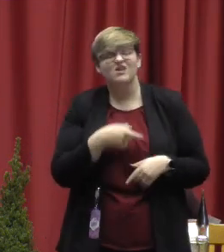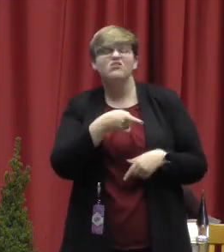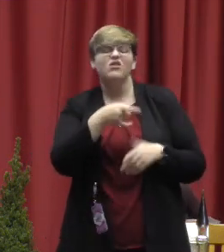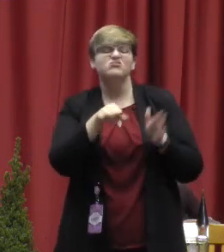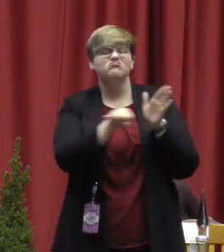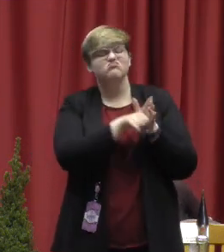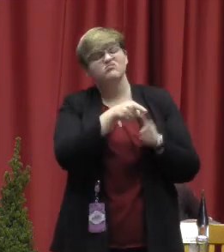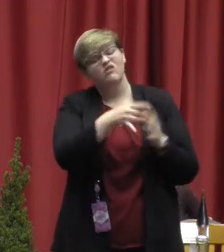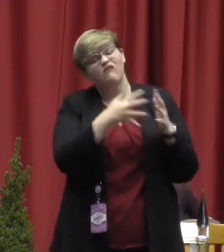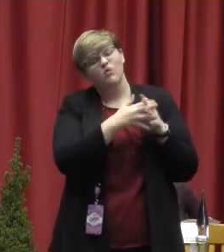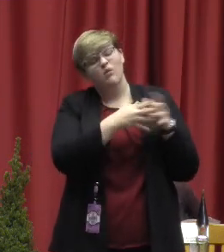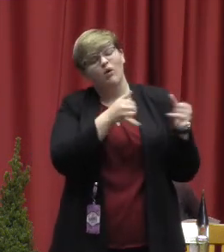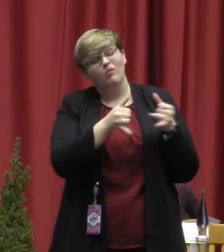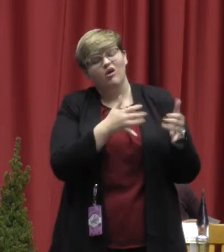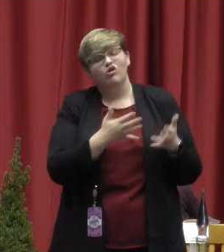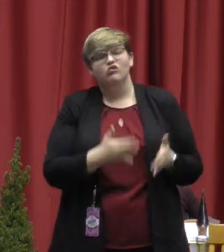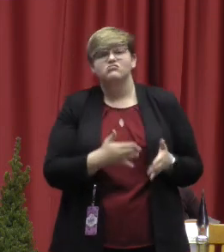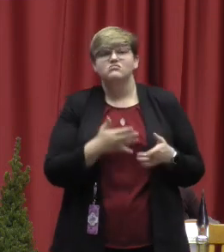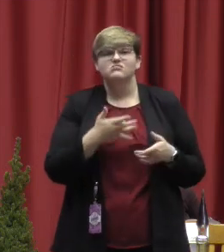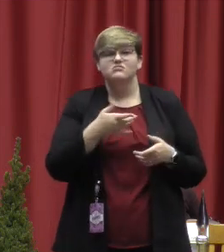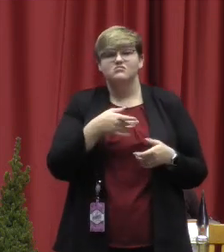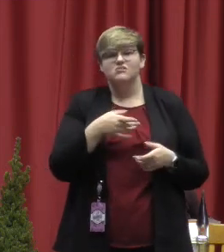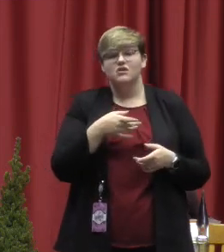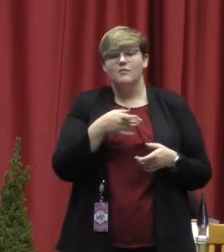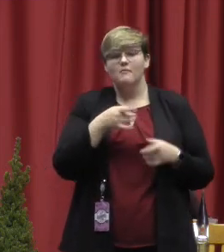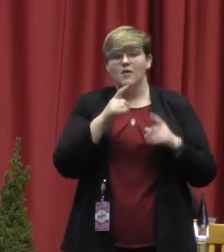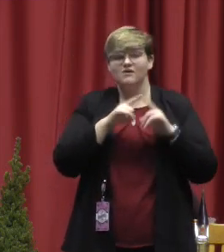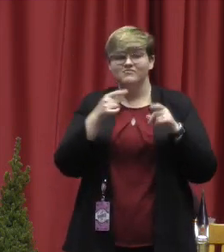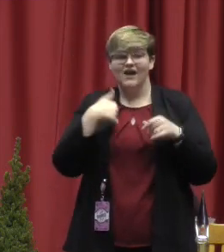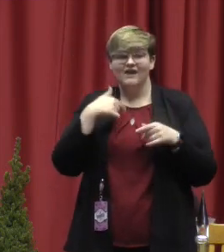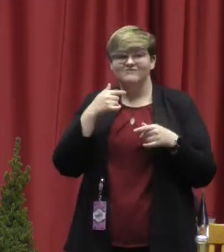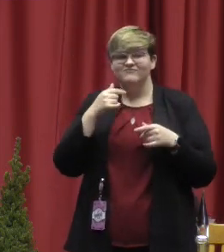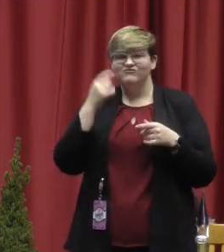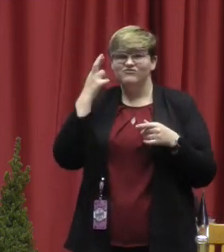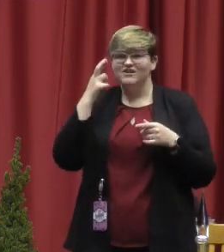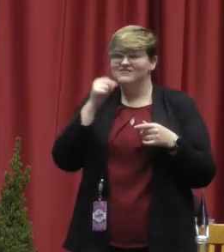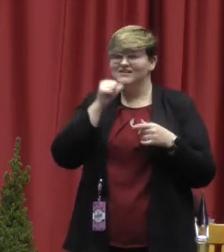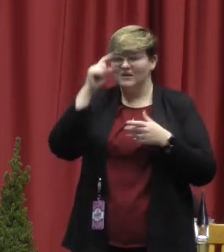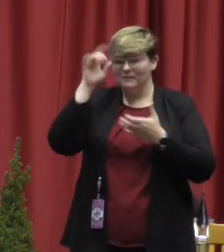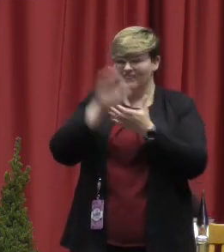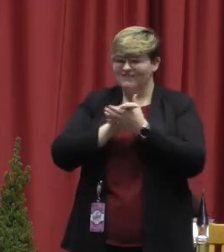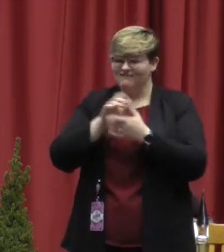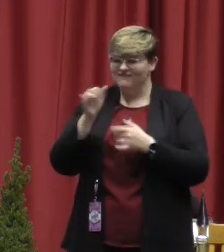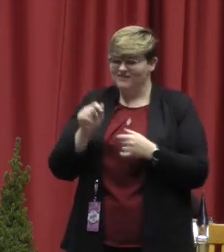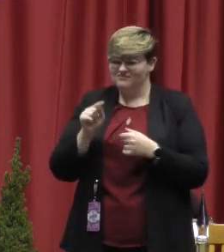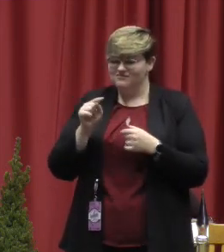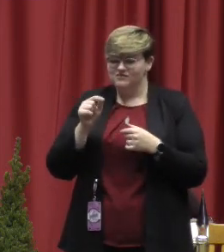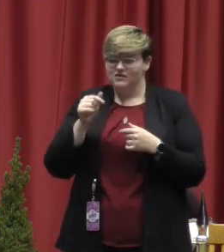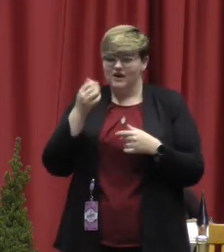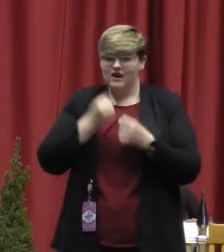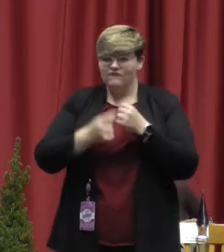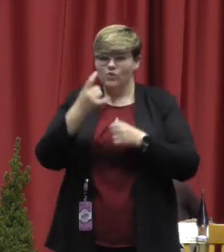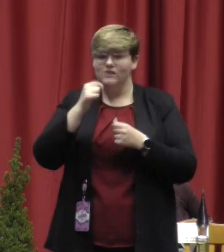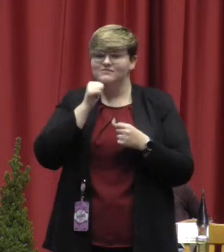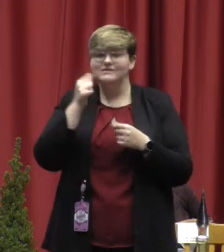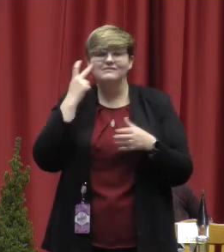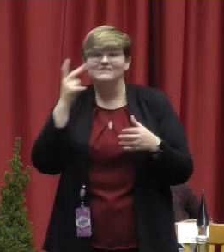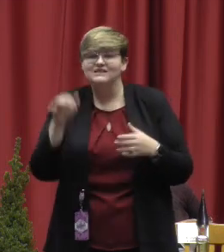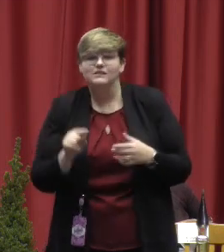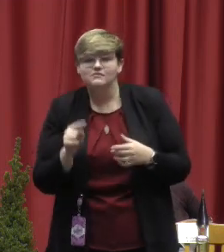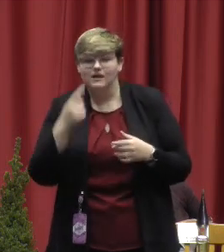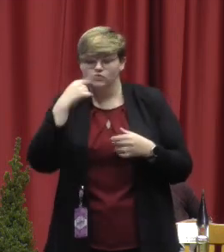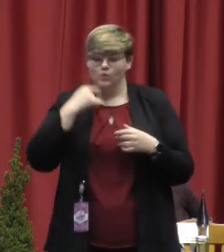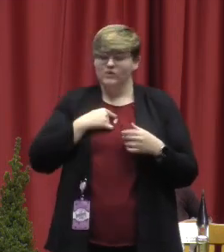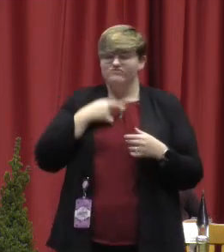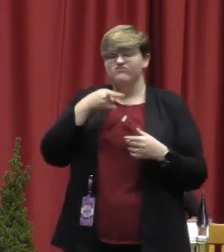people in our corner that believe in us, but you all also know that everyone doesn't see it. I've told it, I was a football player. And this is where it's